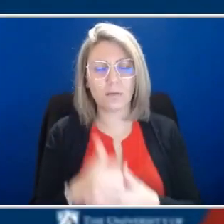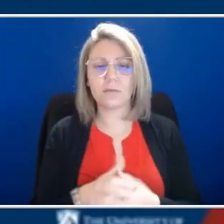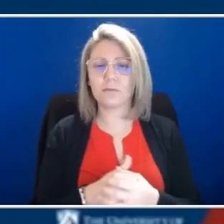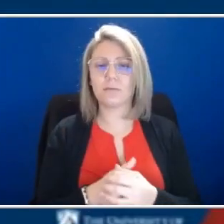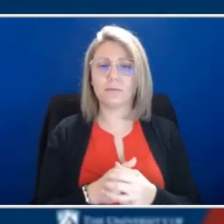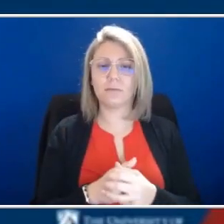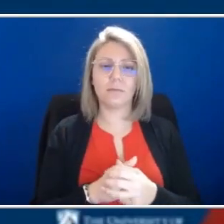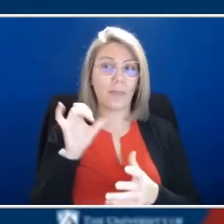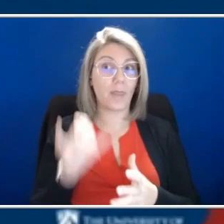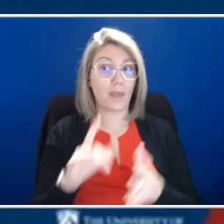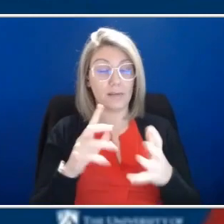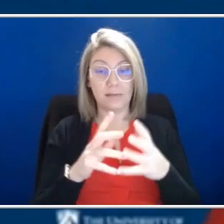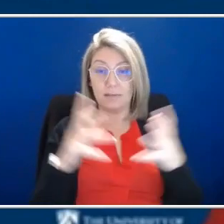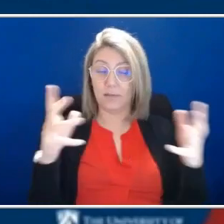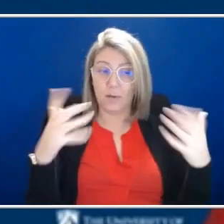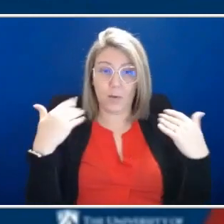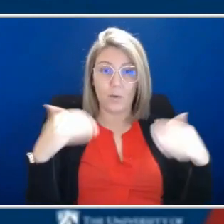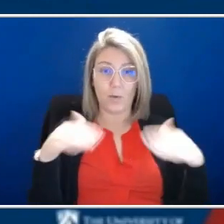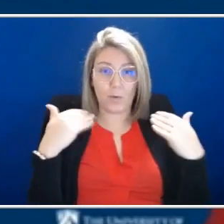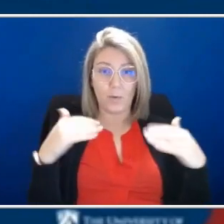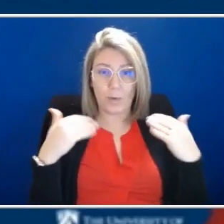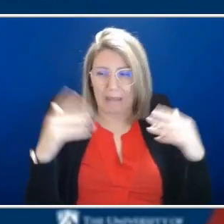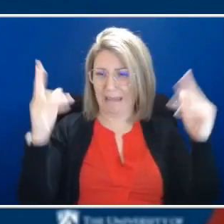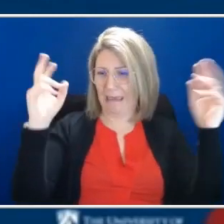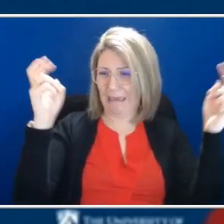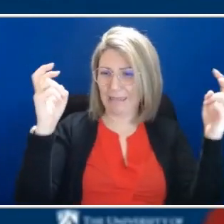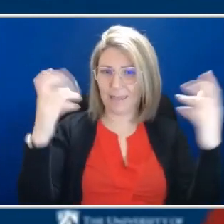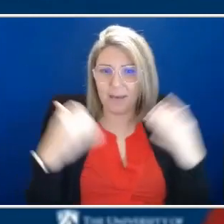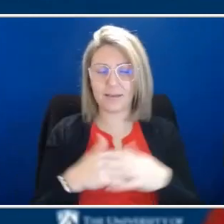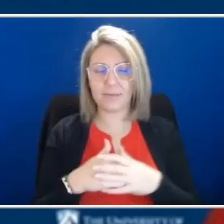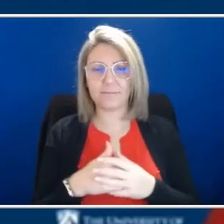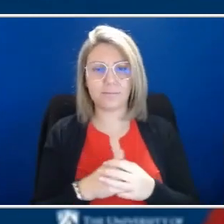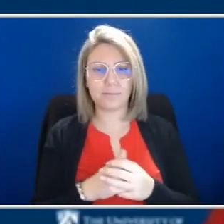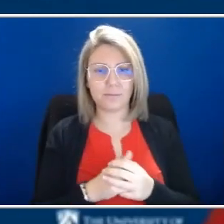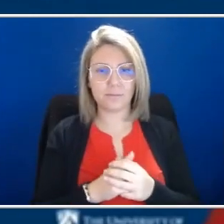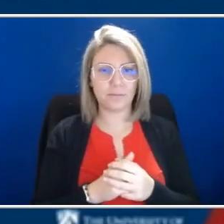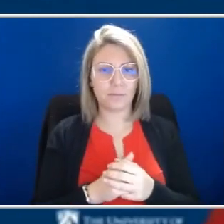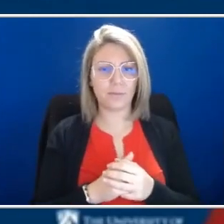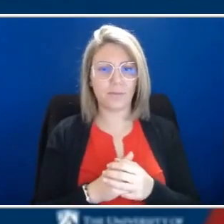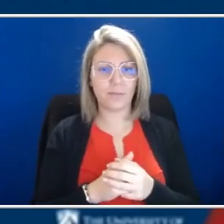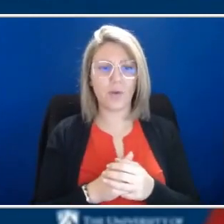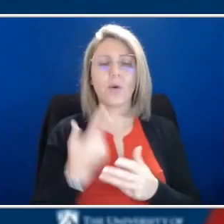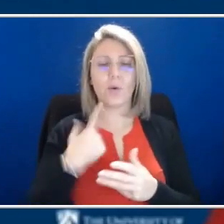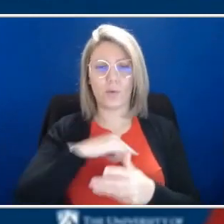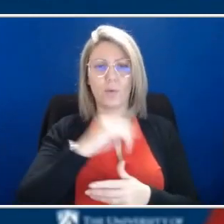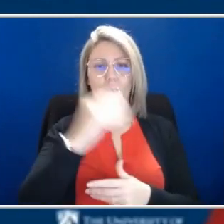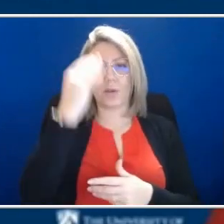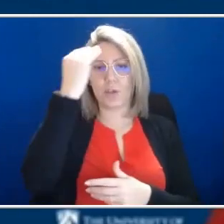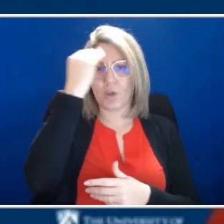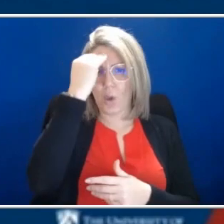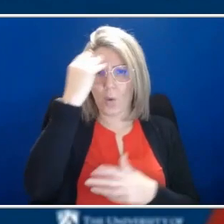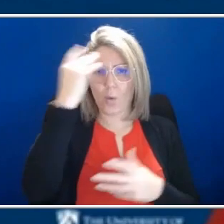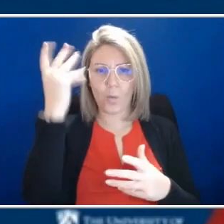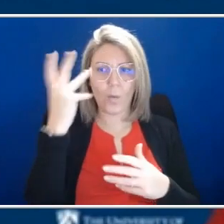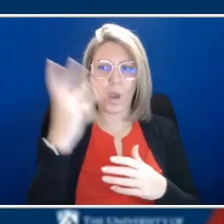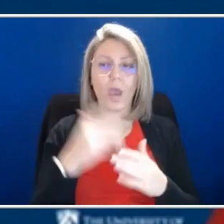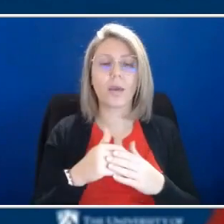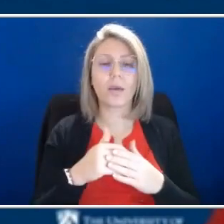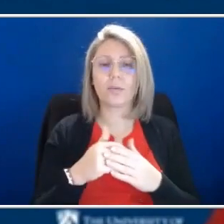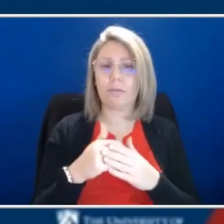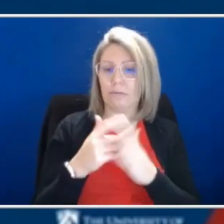heavily loaded headline. This is a great headline. You know, we do know that the source